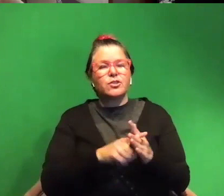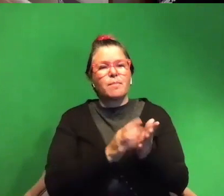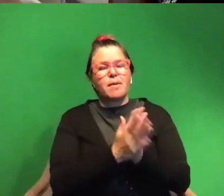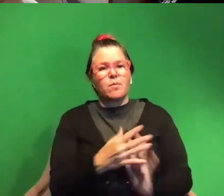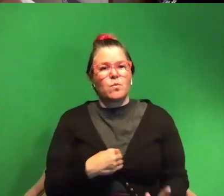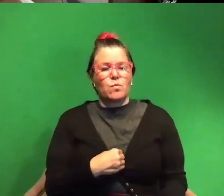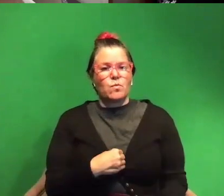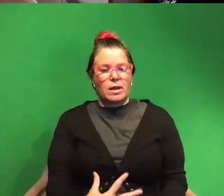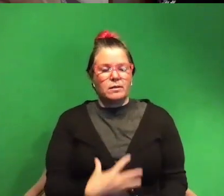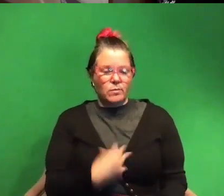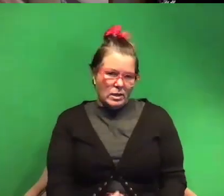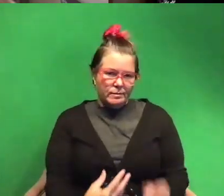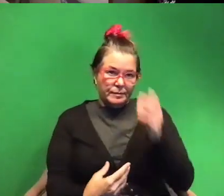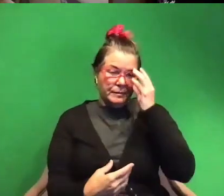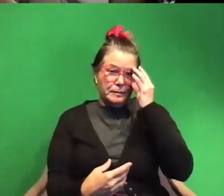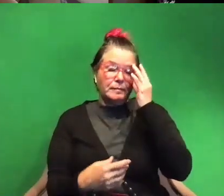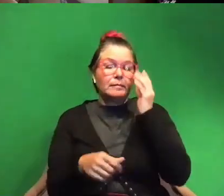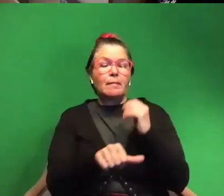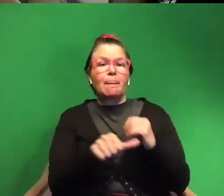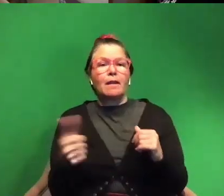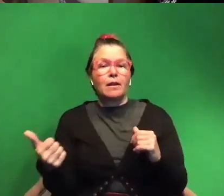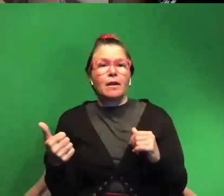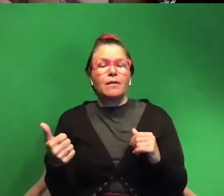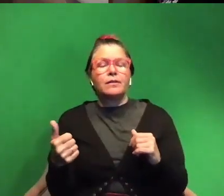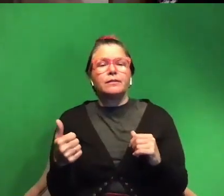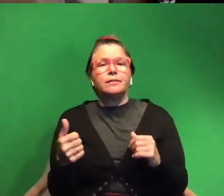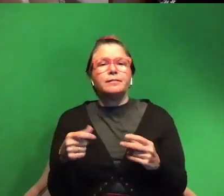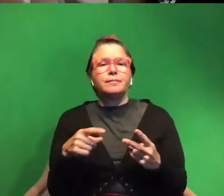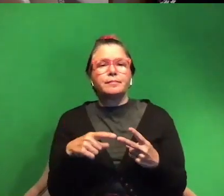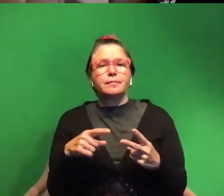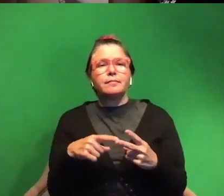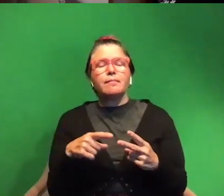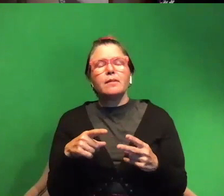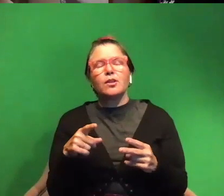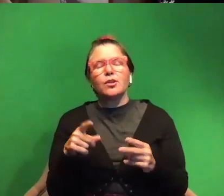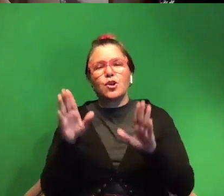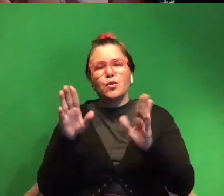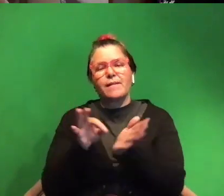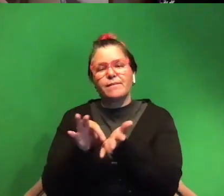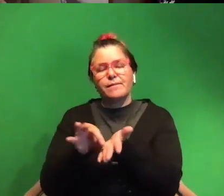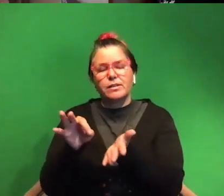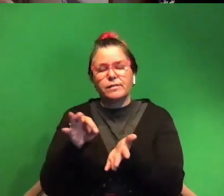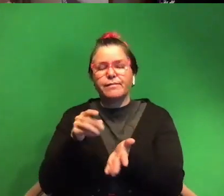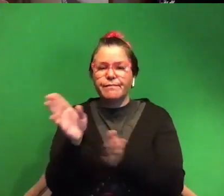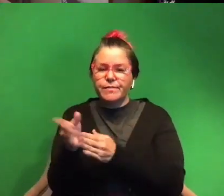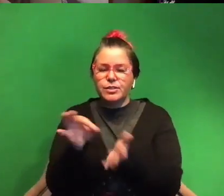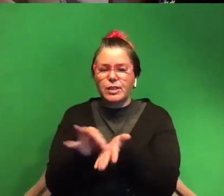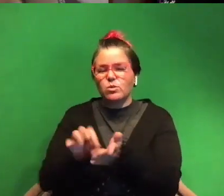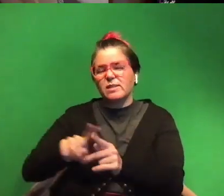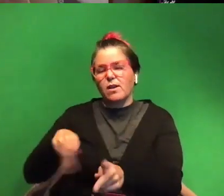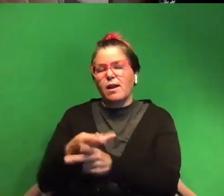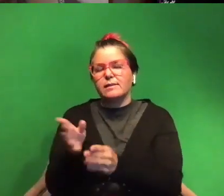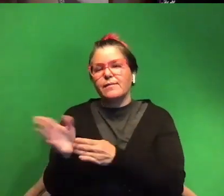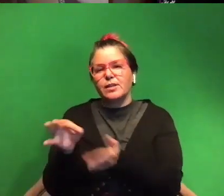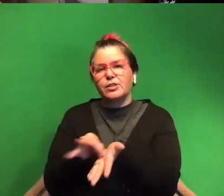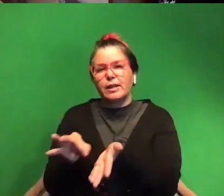And another one is a lot of places do great fish counts, or different types of fish counts. So you